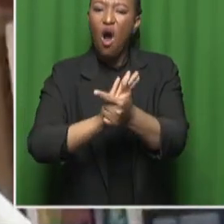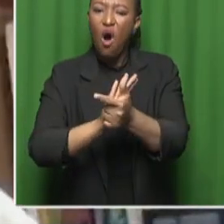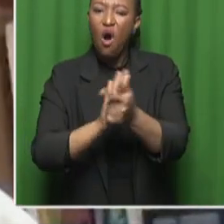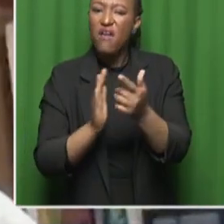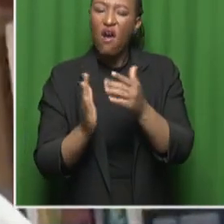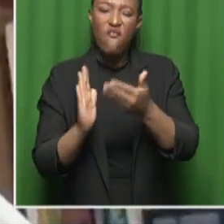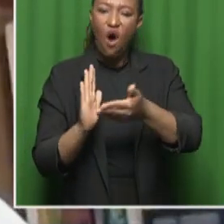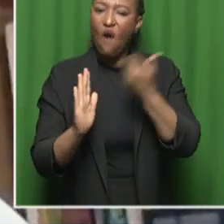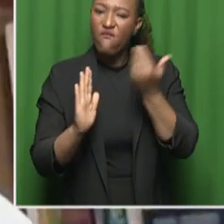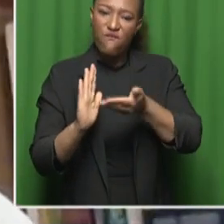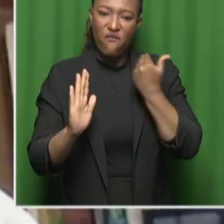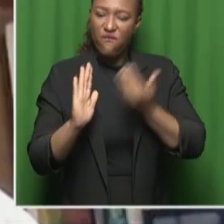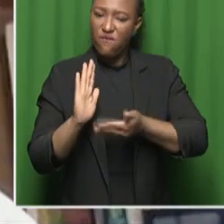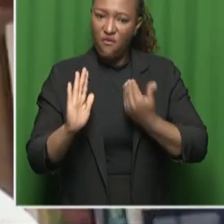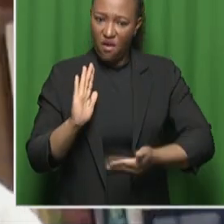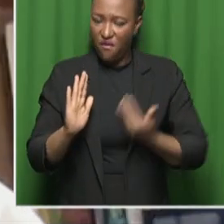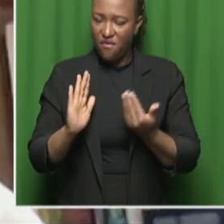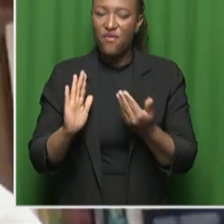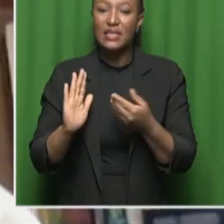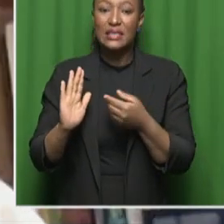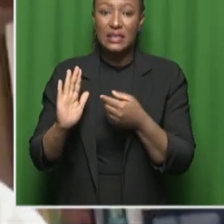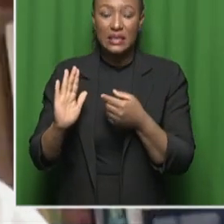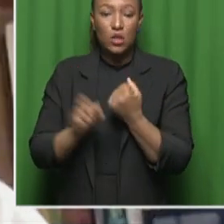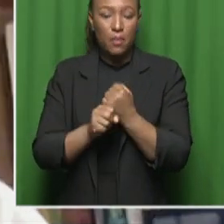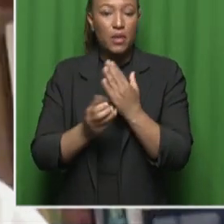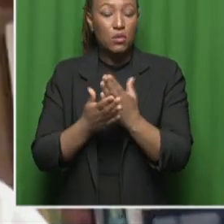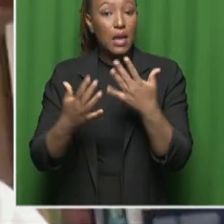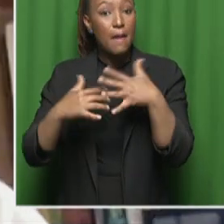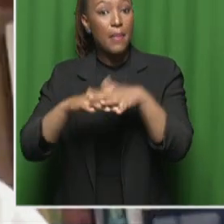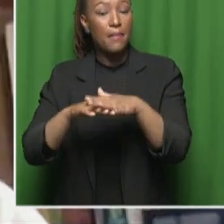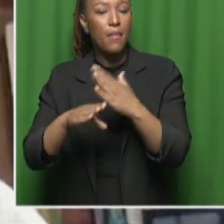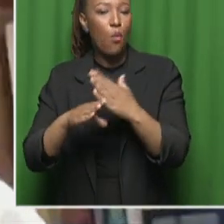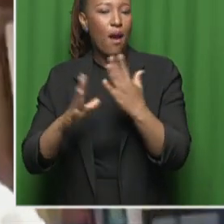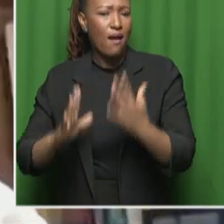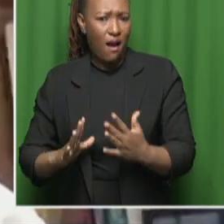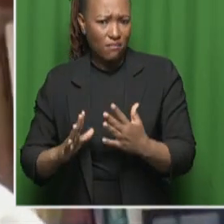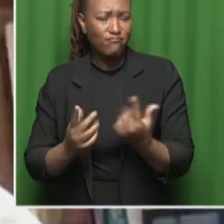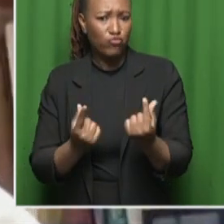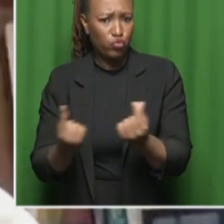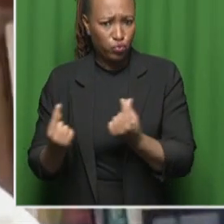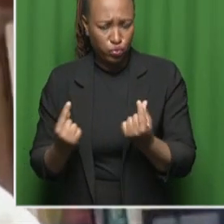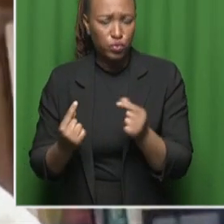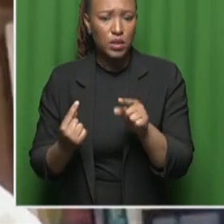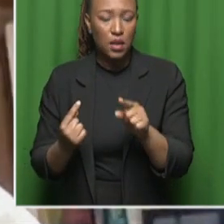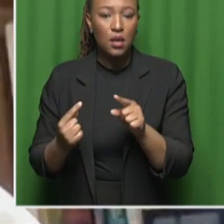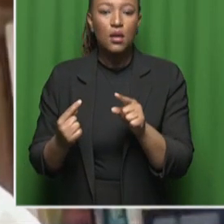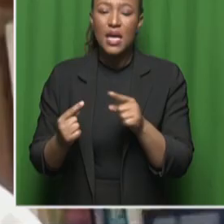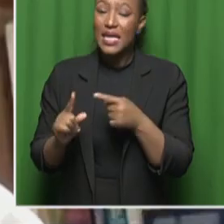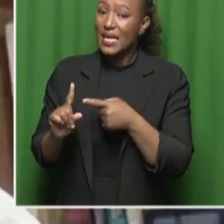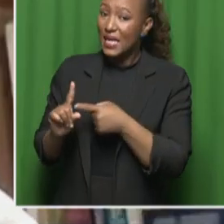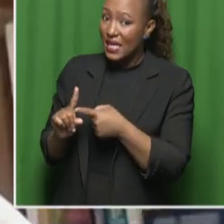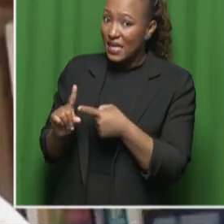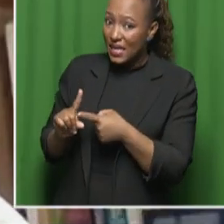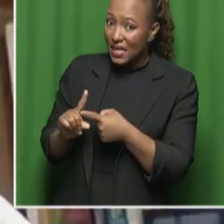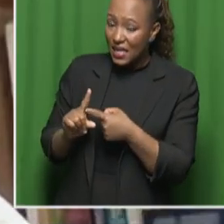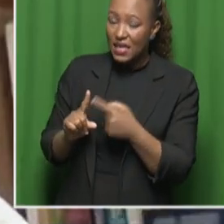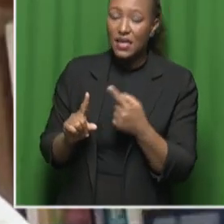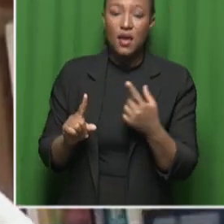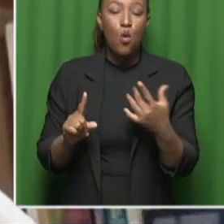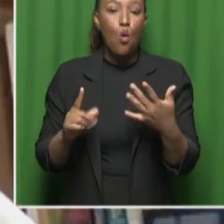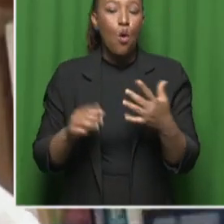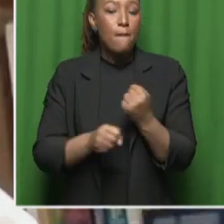in the labor laws in the country and ensure that they're implemented by workers. Also ensure that workers' rights in terms of